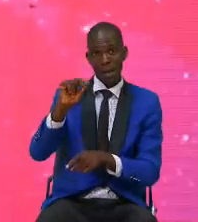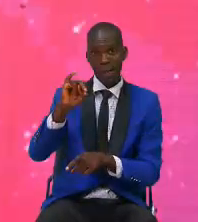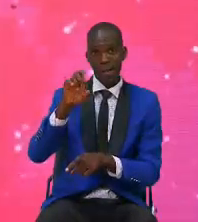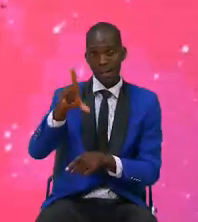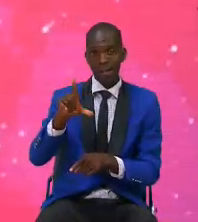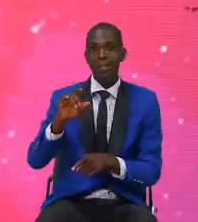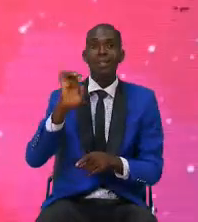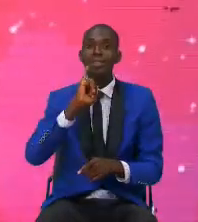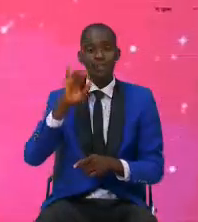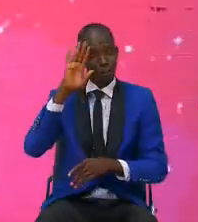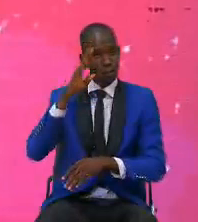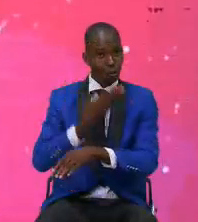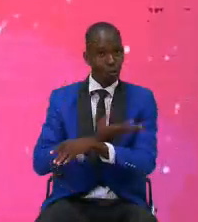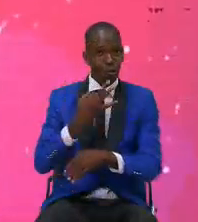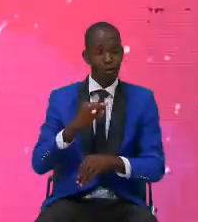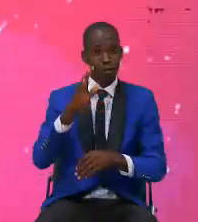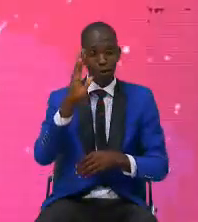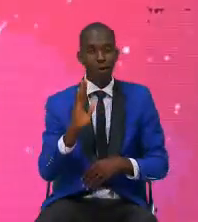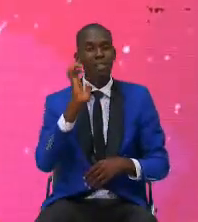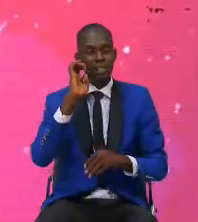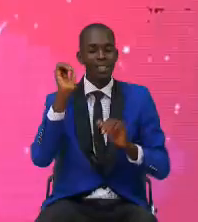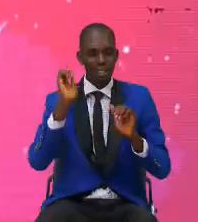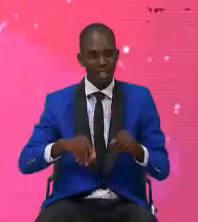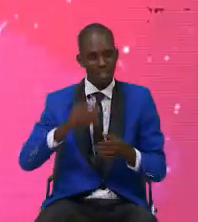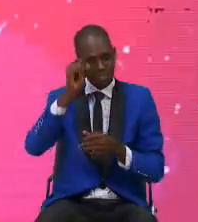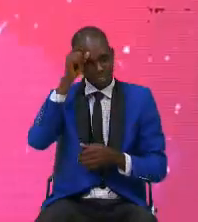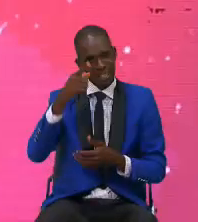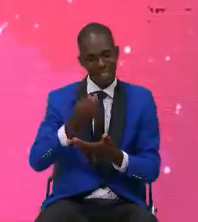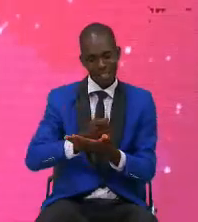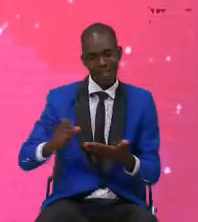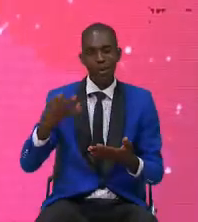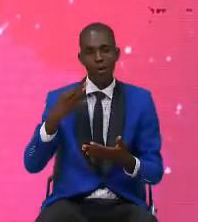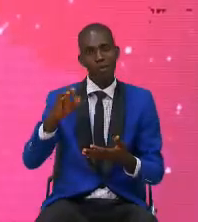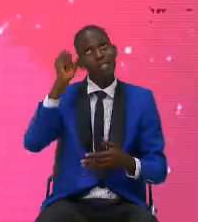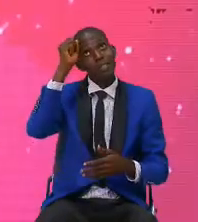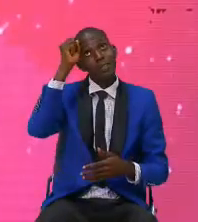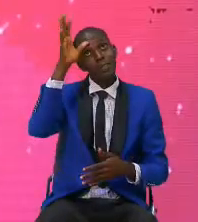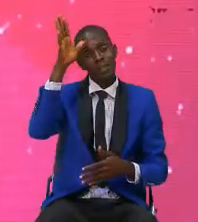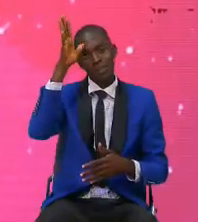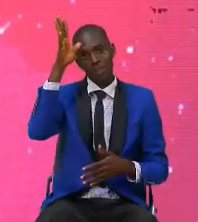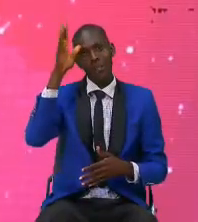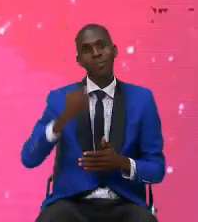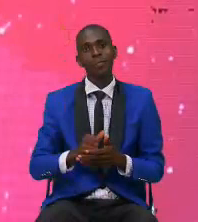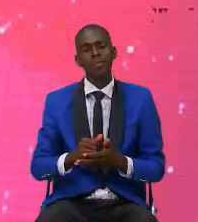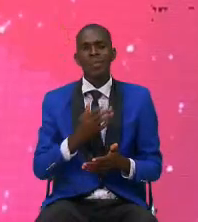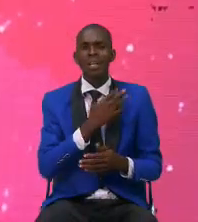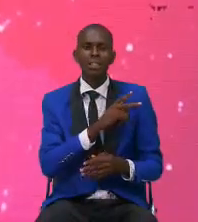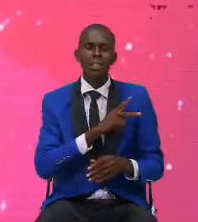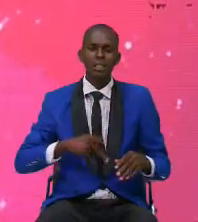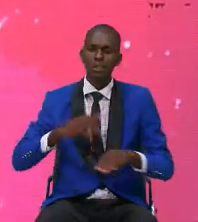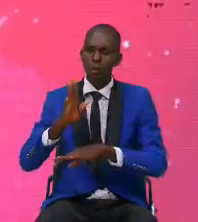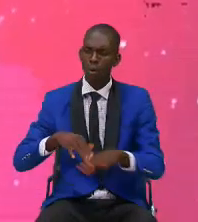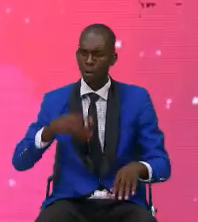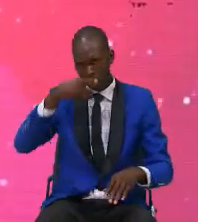God, he can read the writing of his father. And so they called in Daniel, and the king said, I've heard about